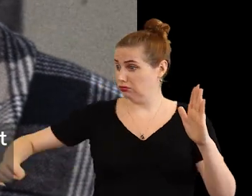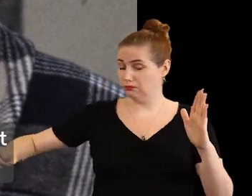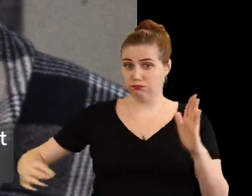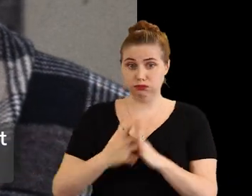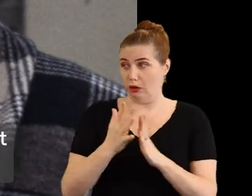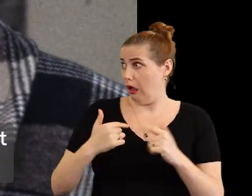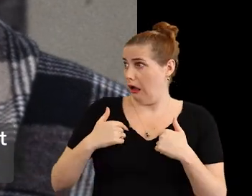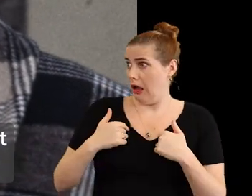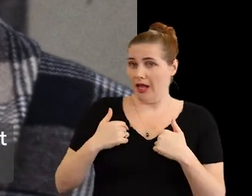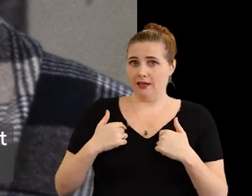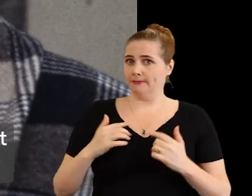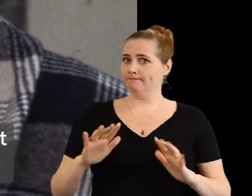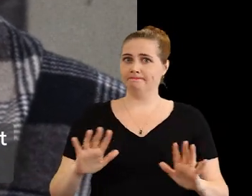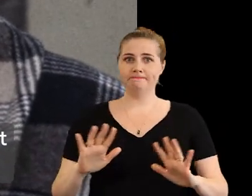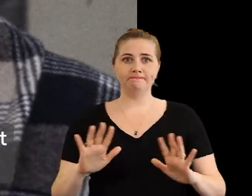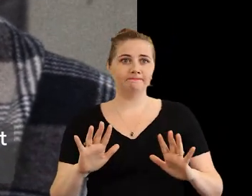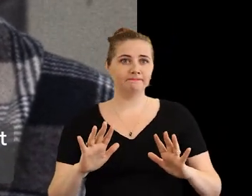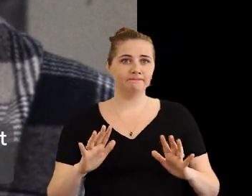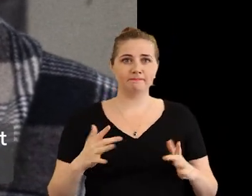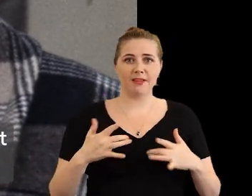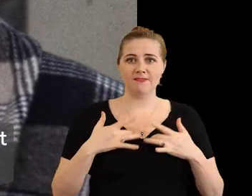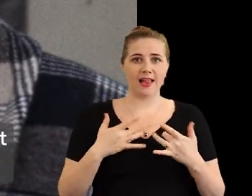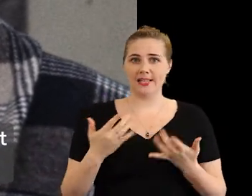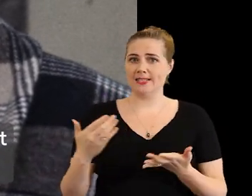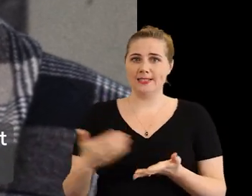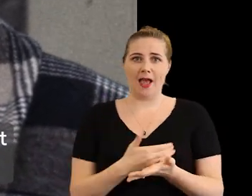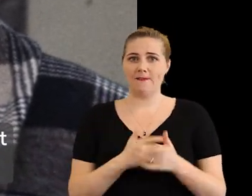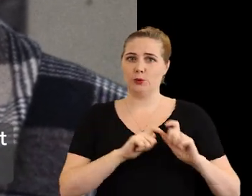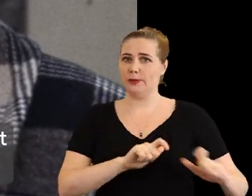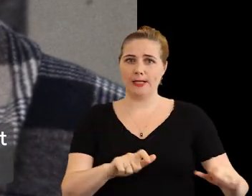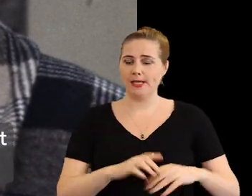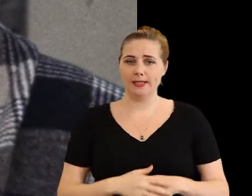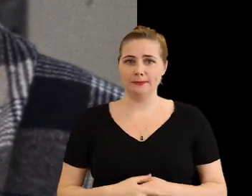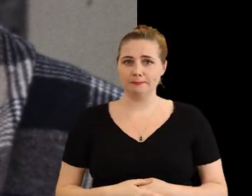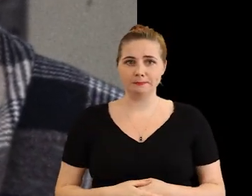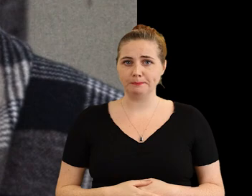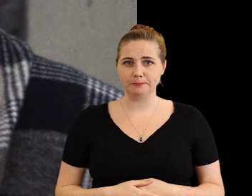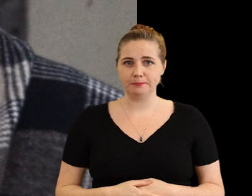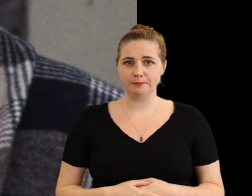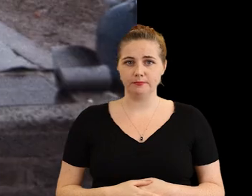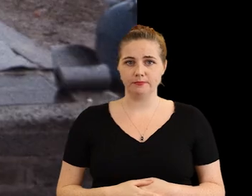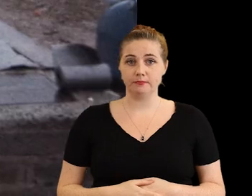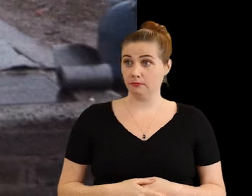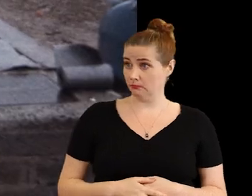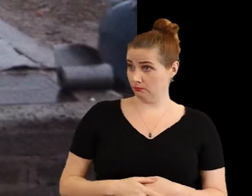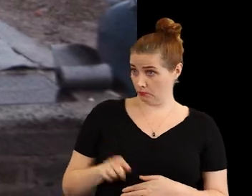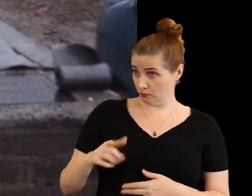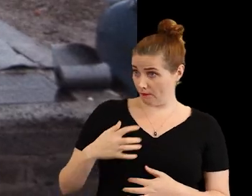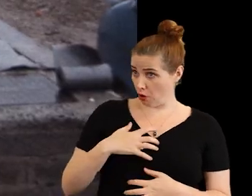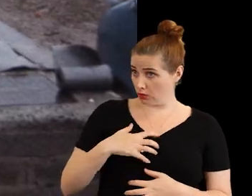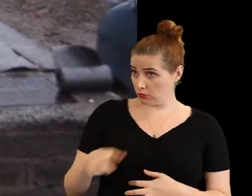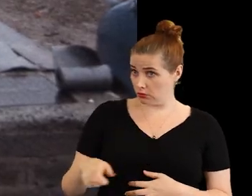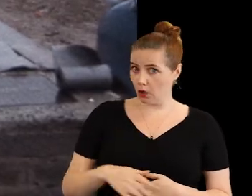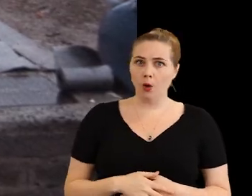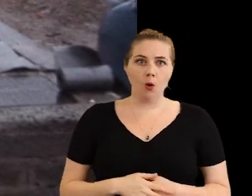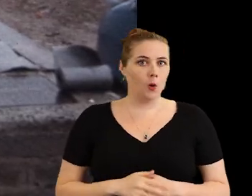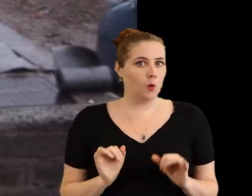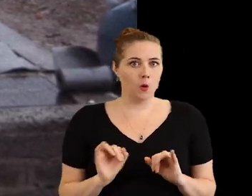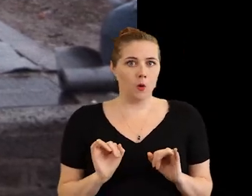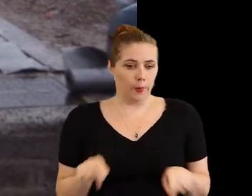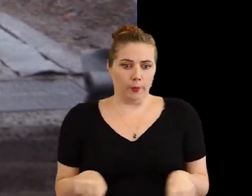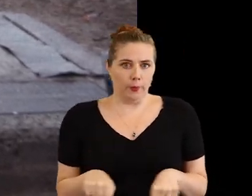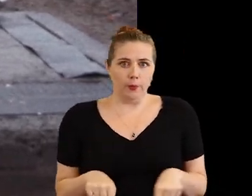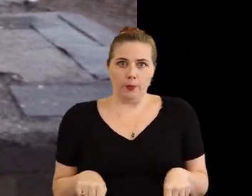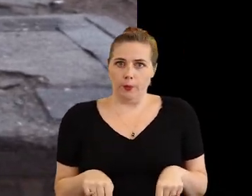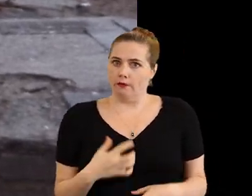against bashing against the house that if something was happening, it would be unsafe to stay. How frightened